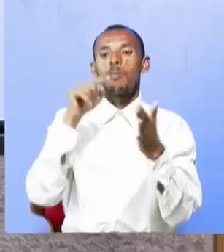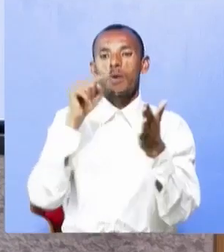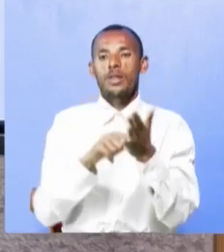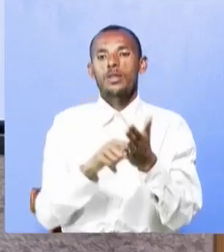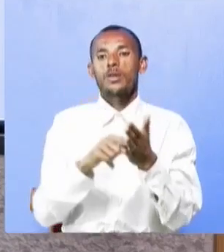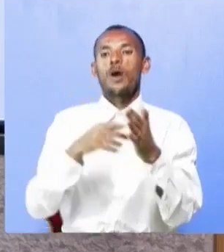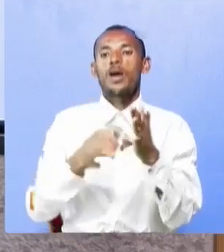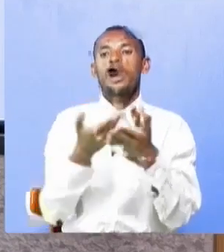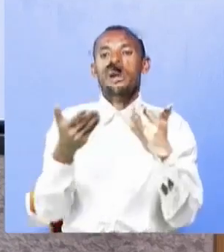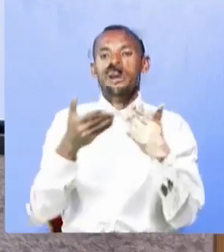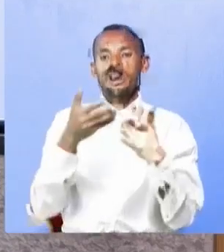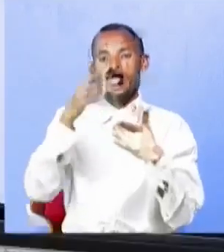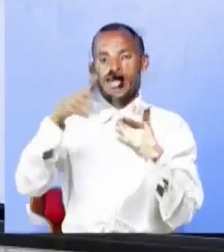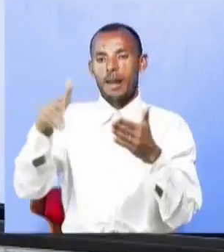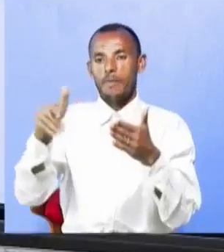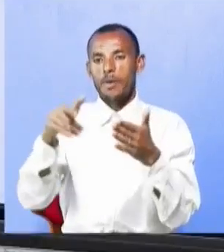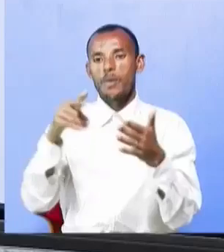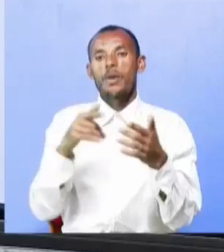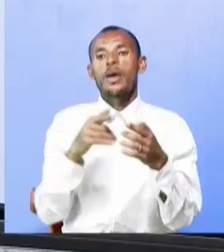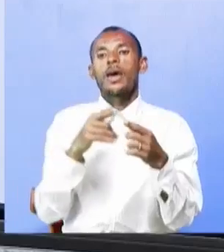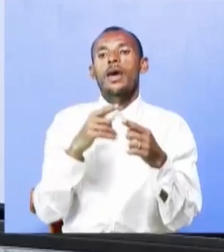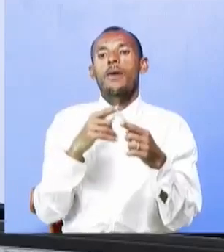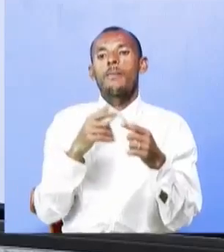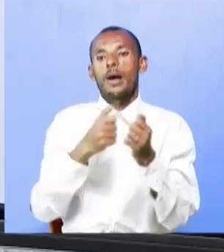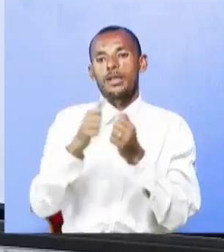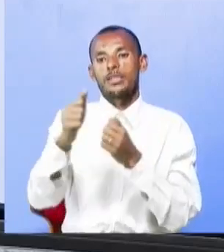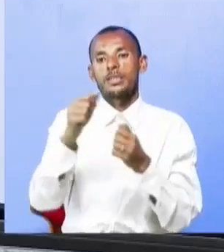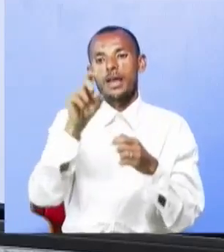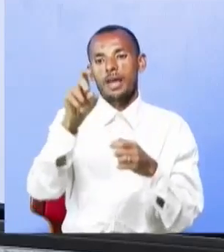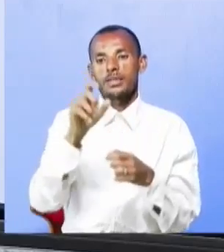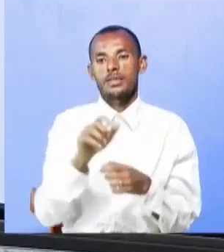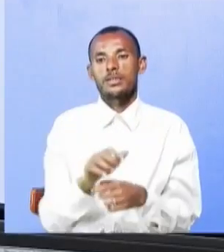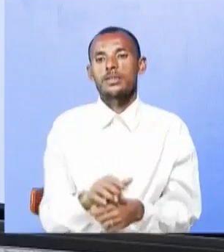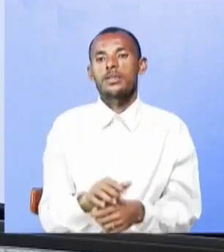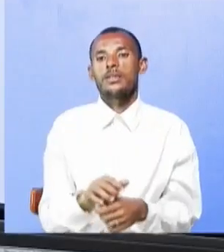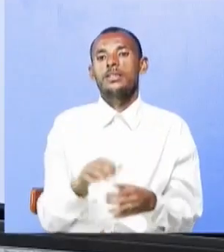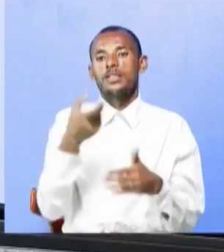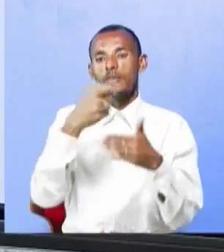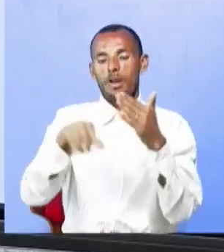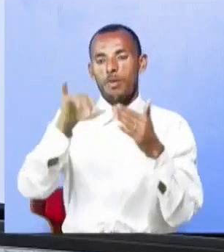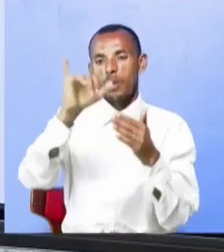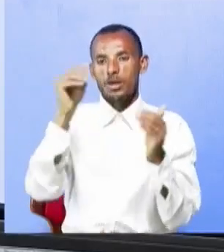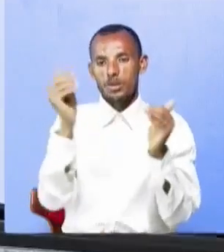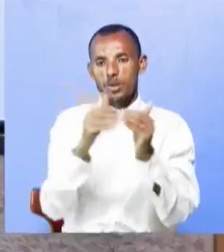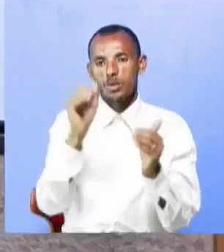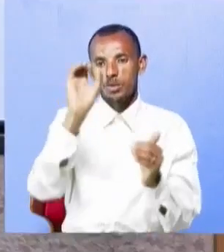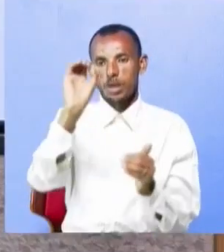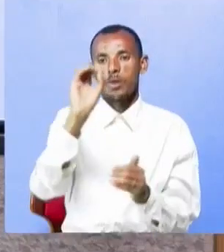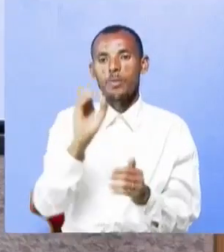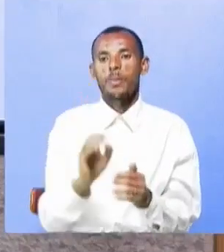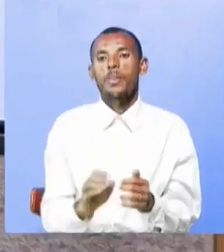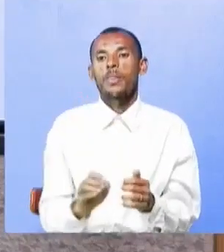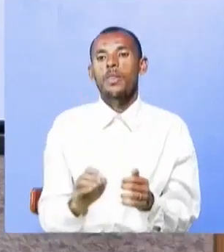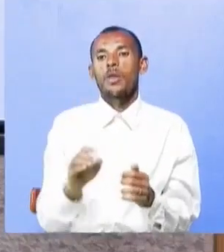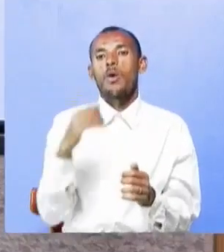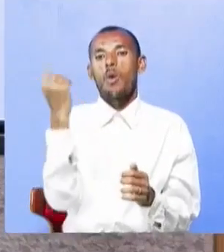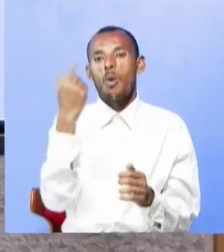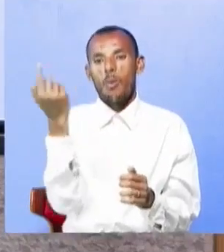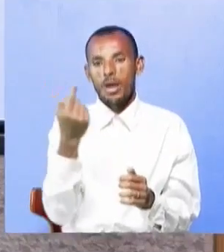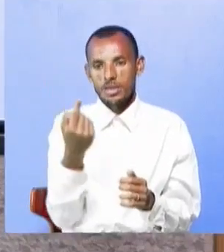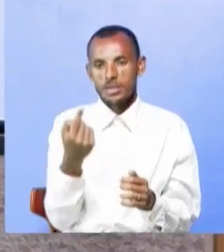crosses the x-axis. So at every point on the x-axis, the value of y is 0. So